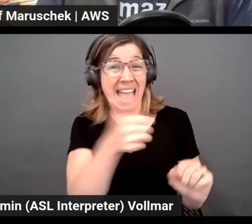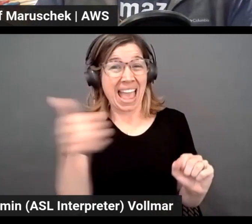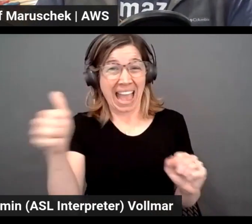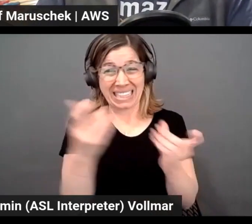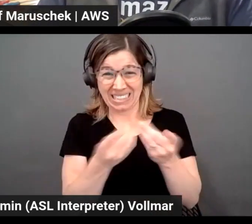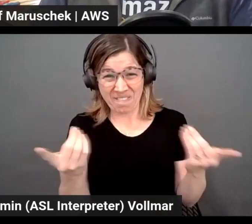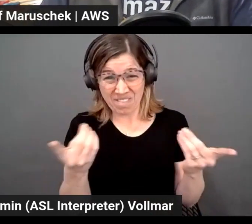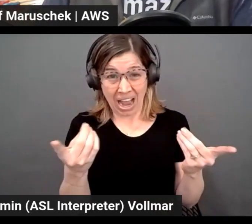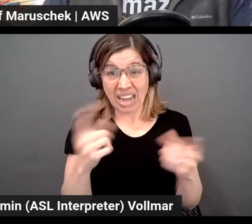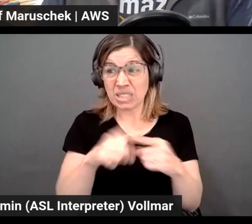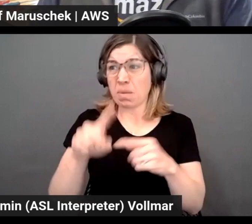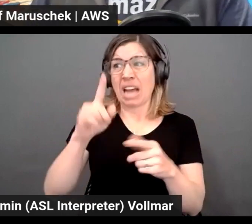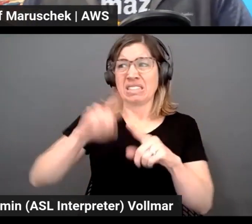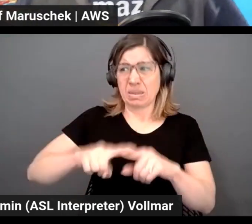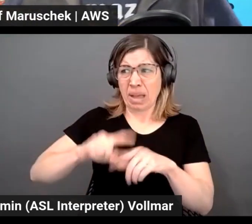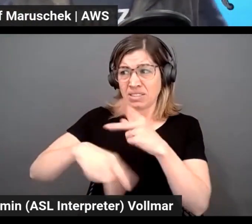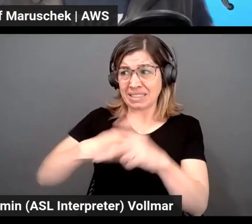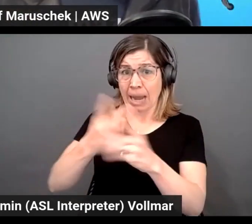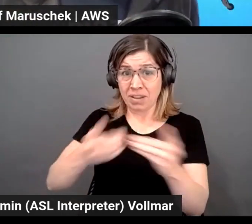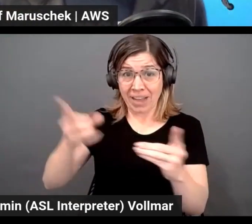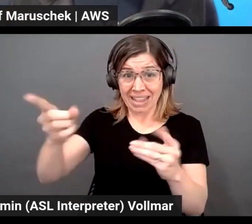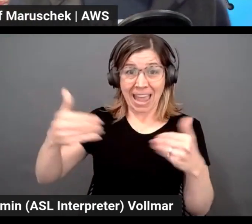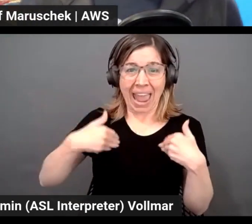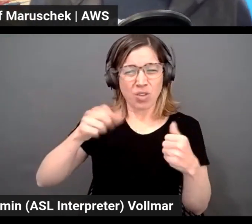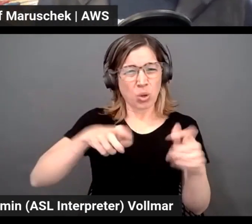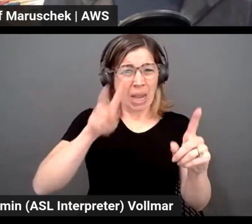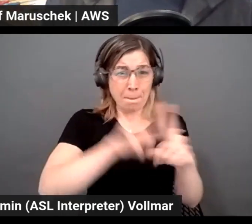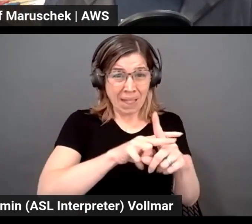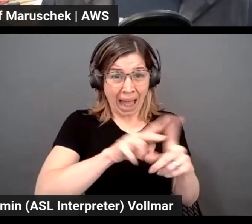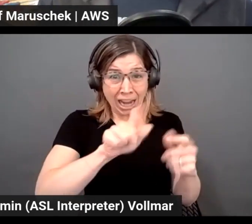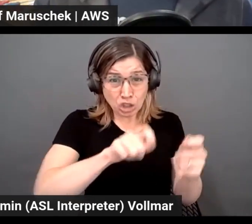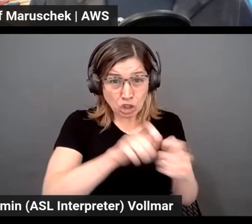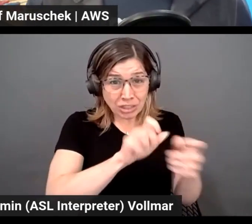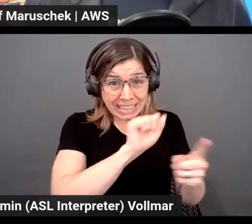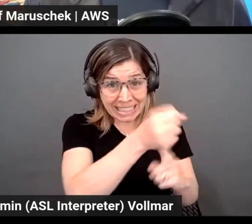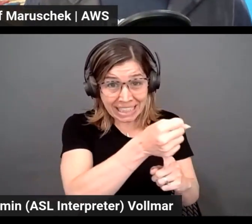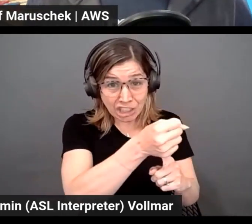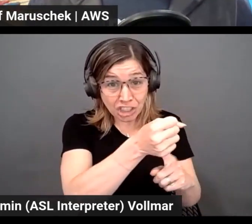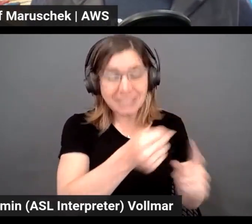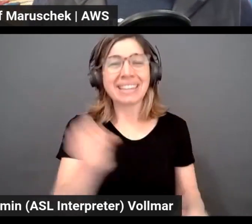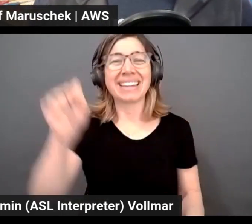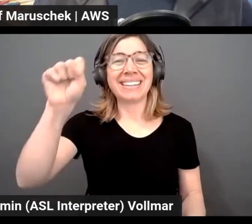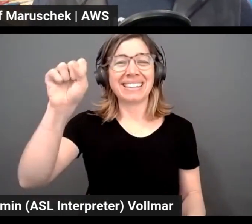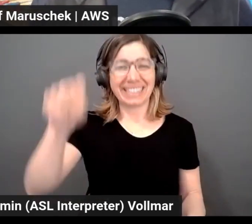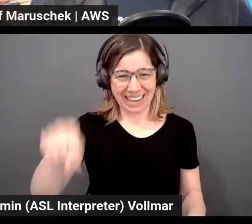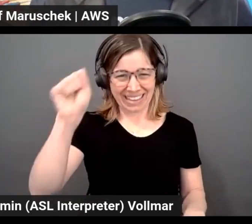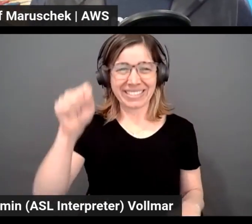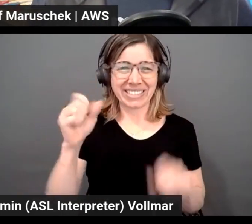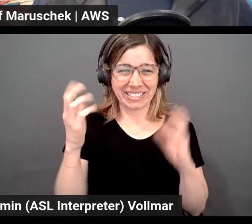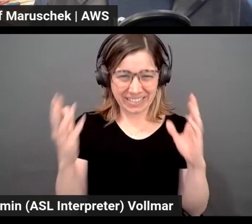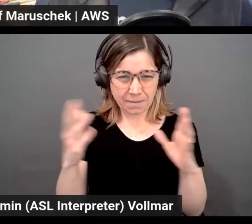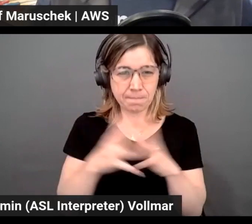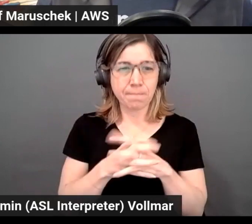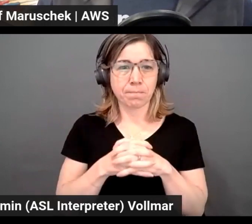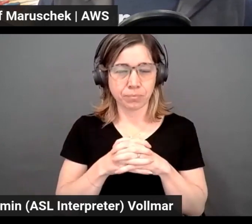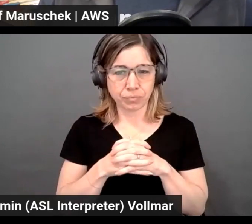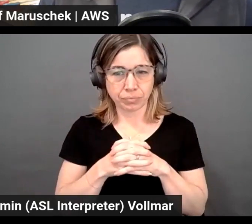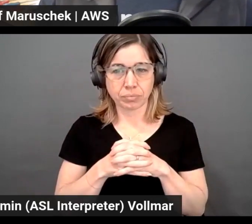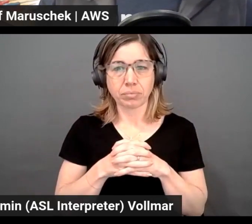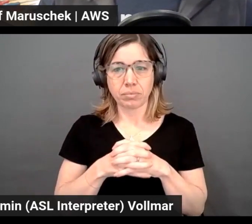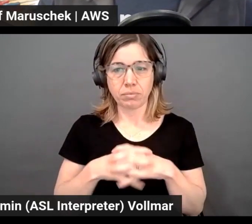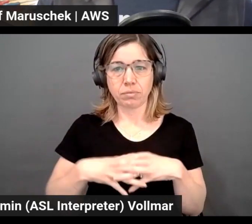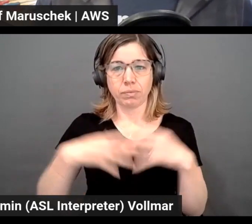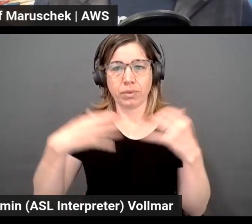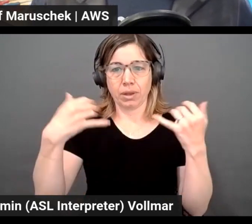of device they're on, you get to apply certain conditions to that? Yes. So today, with the way that it usually works